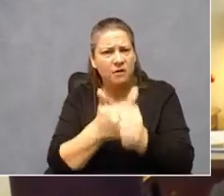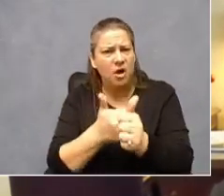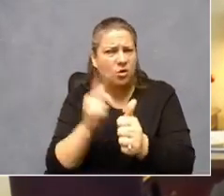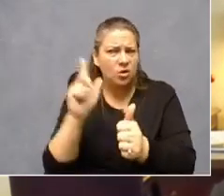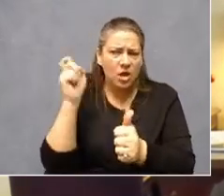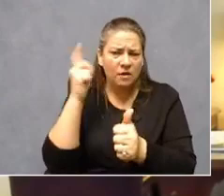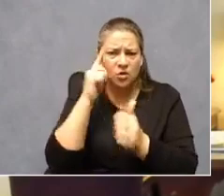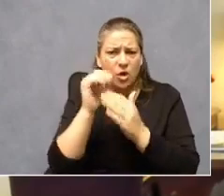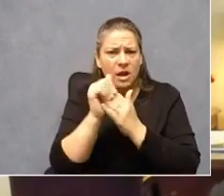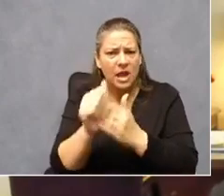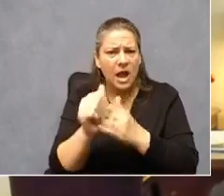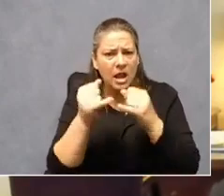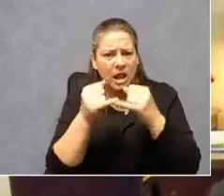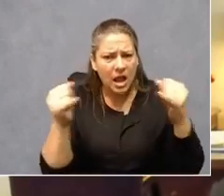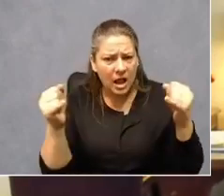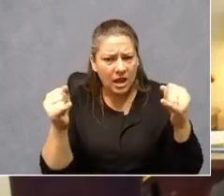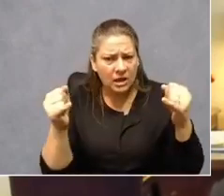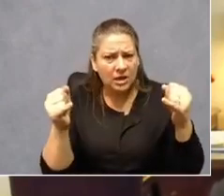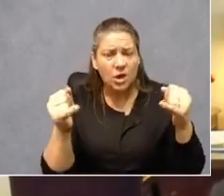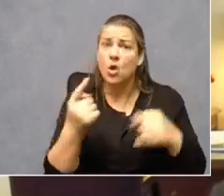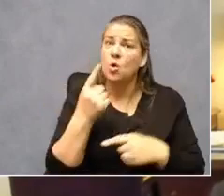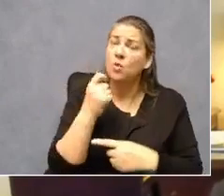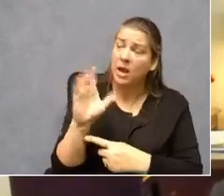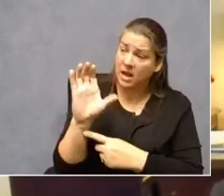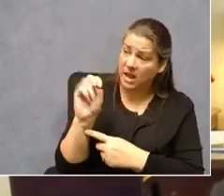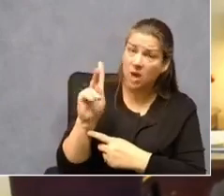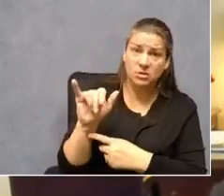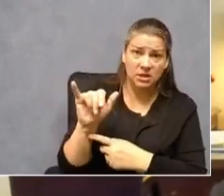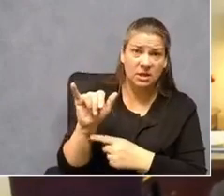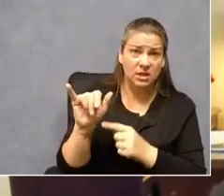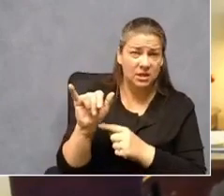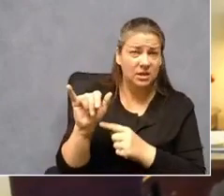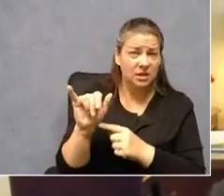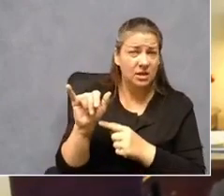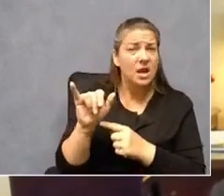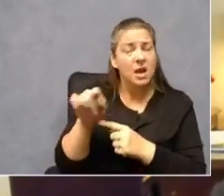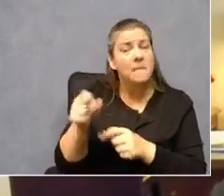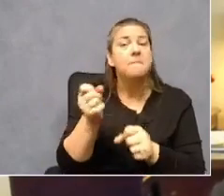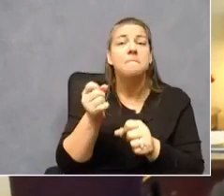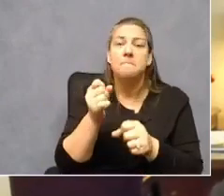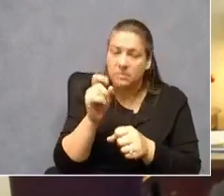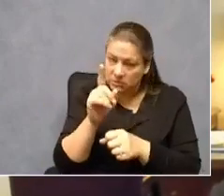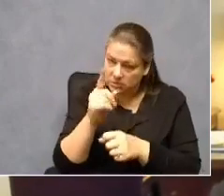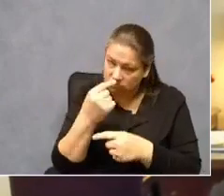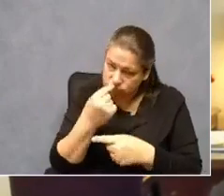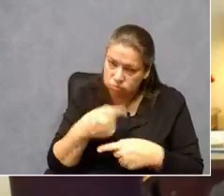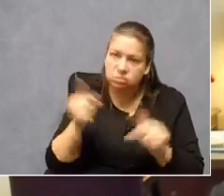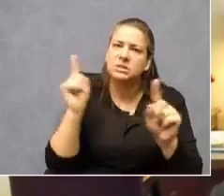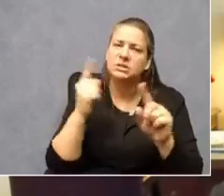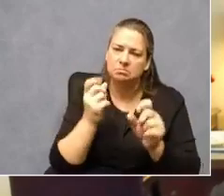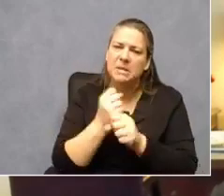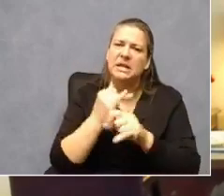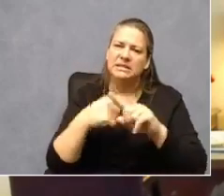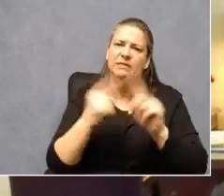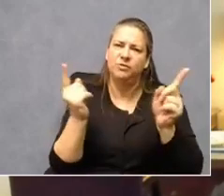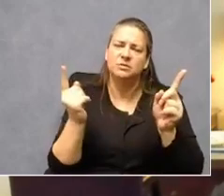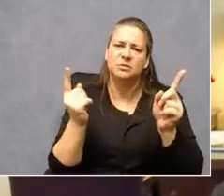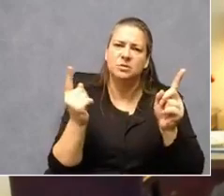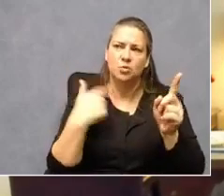about around red counties. It makes a difference. We can protect our